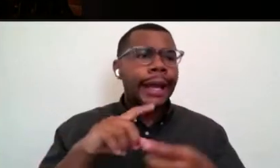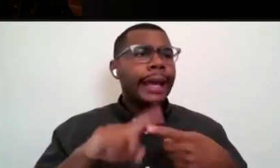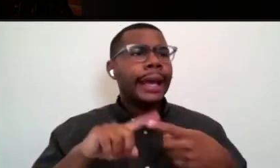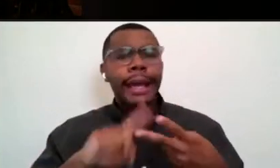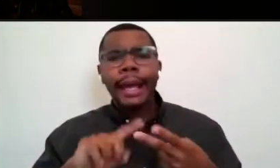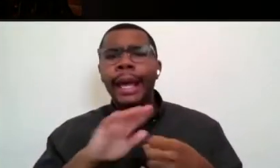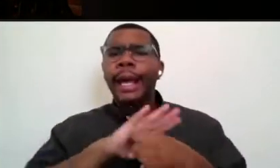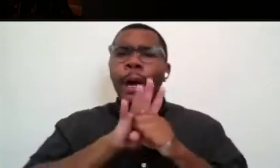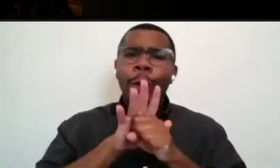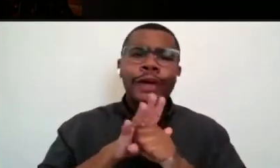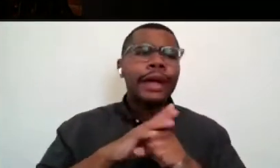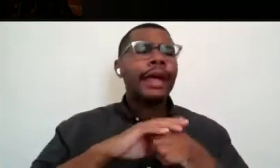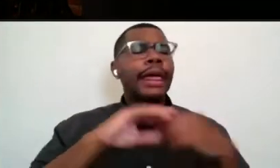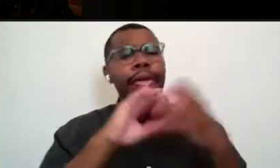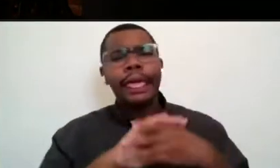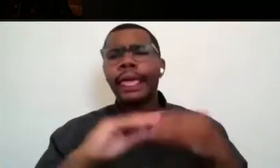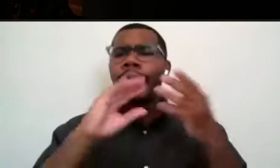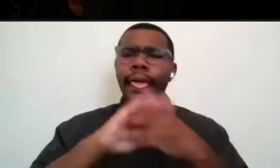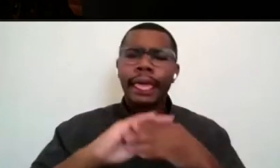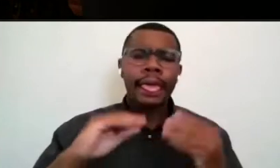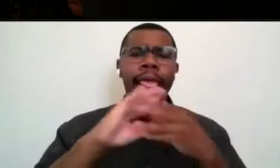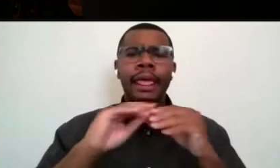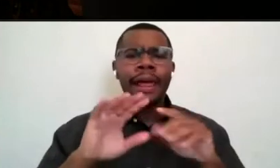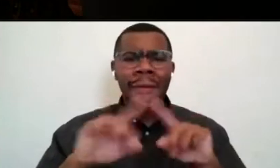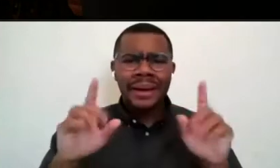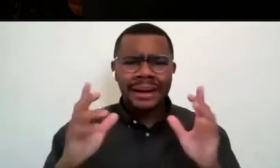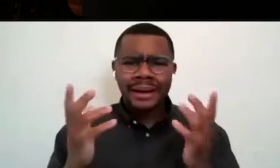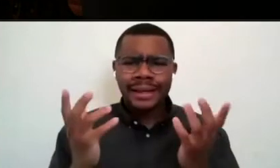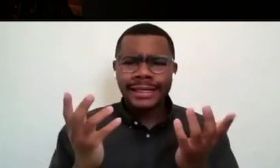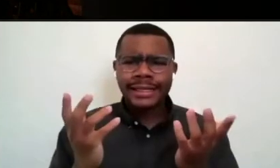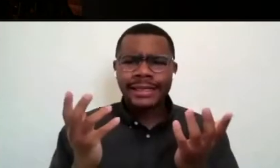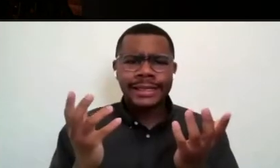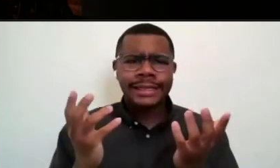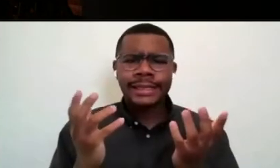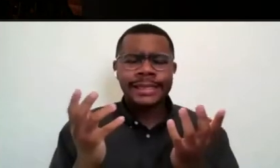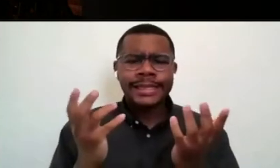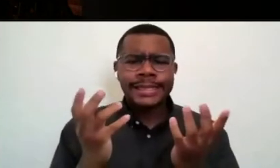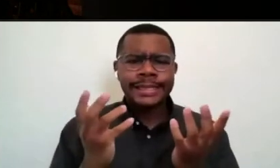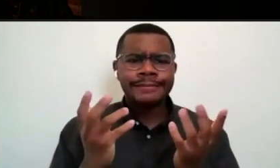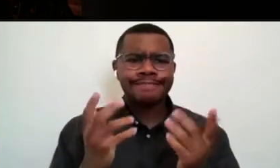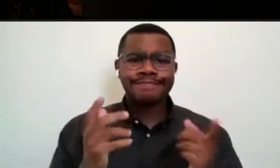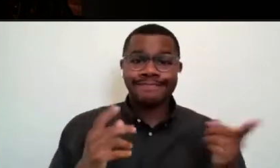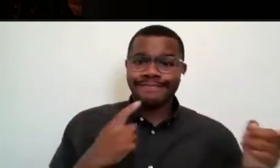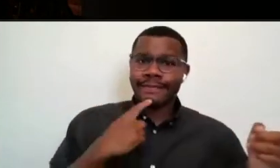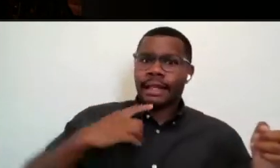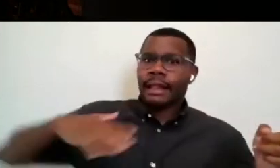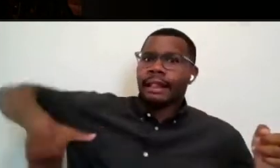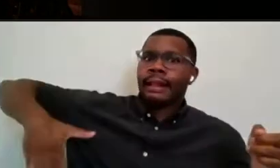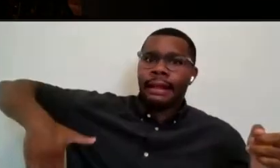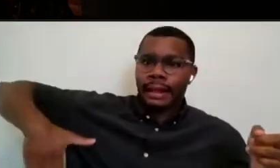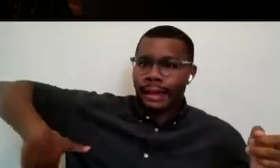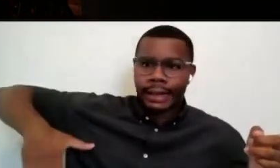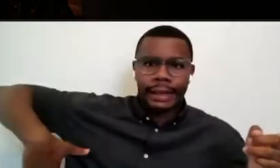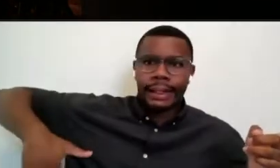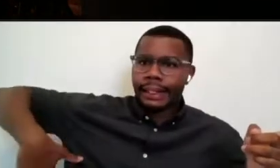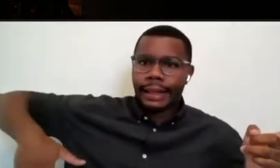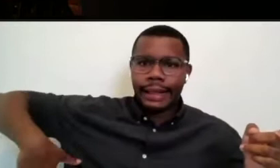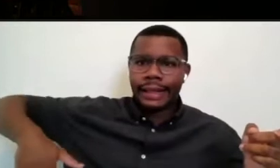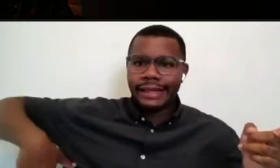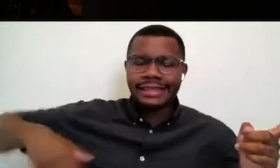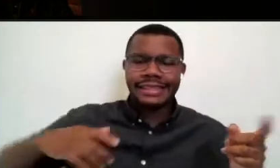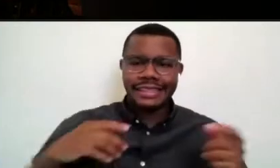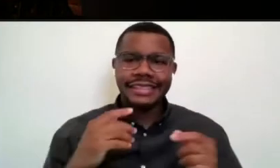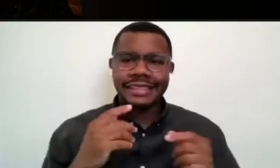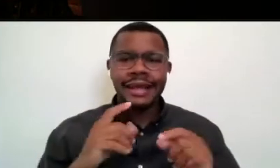out how do we lift it's each other up now. I love that. It's late. Too late for that. It's late. That's how